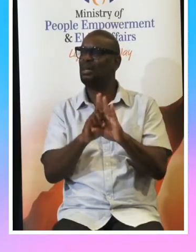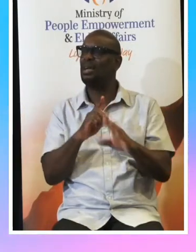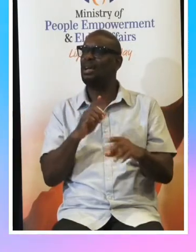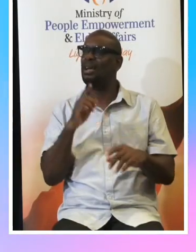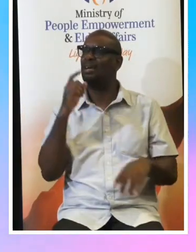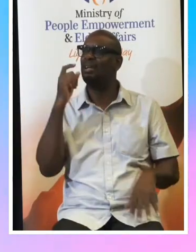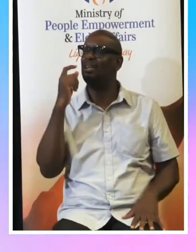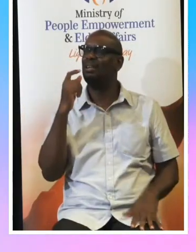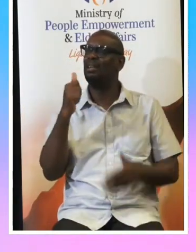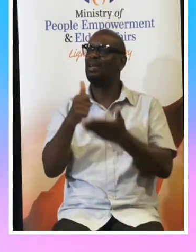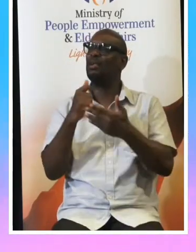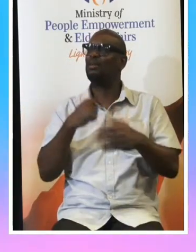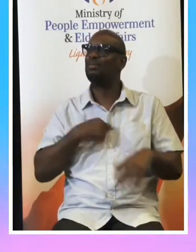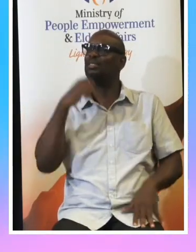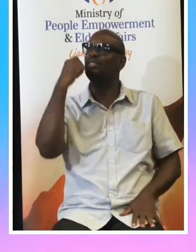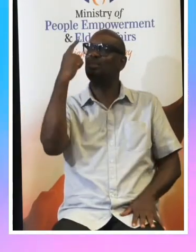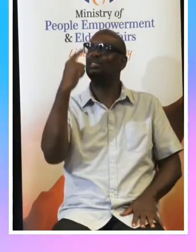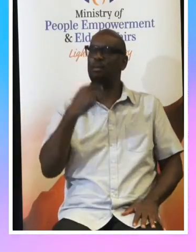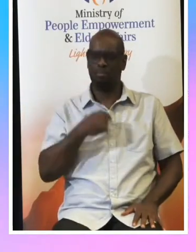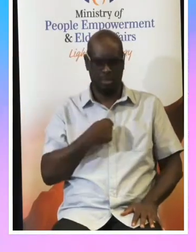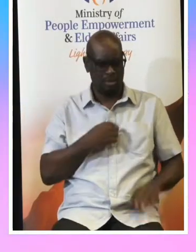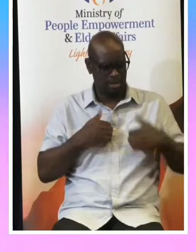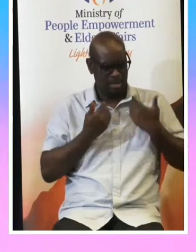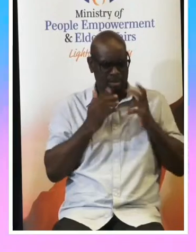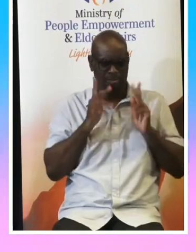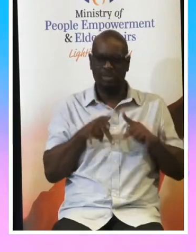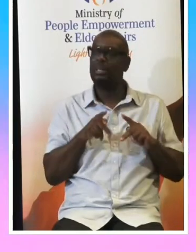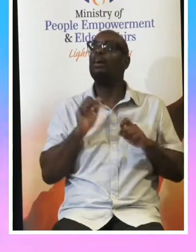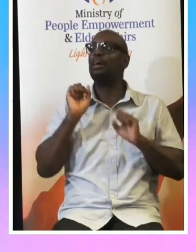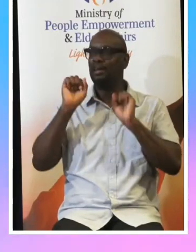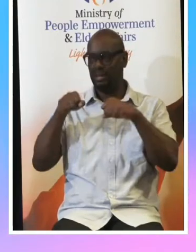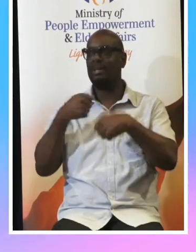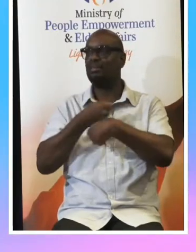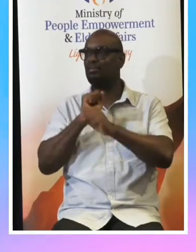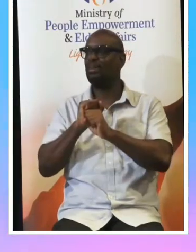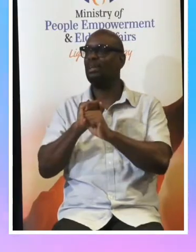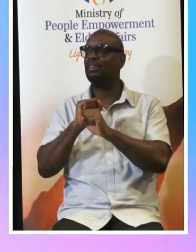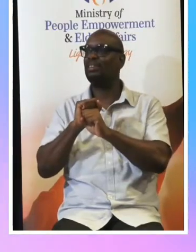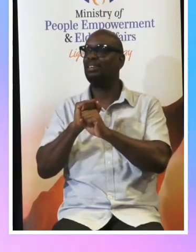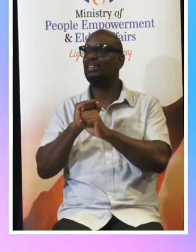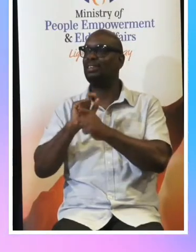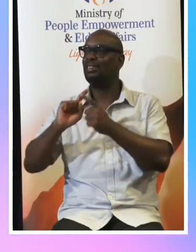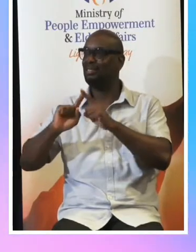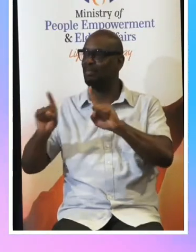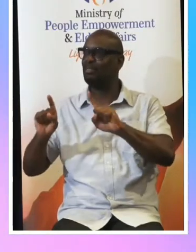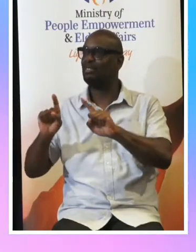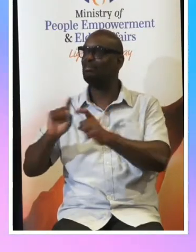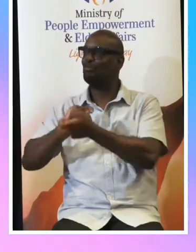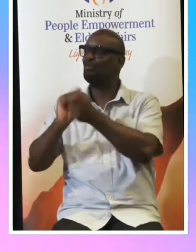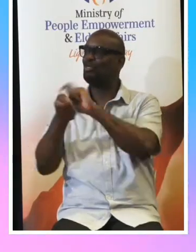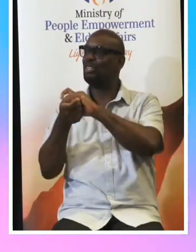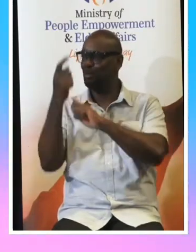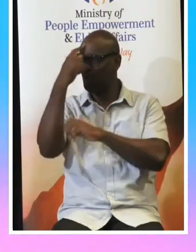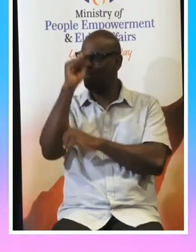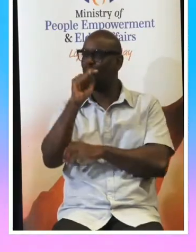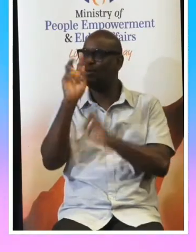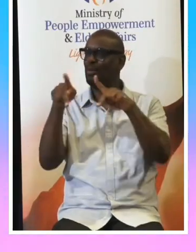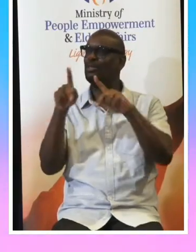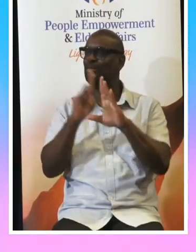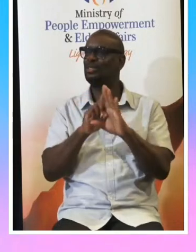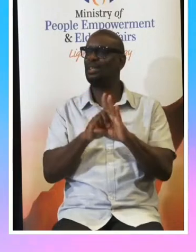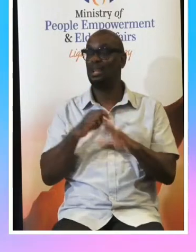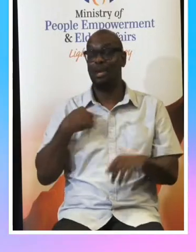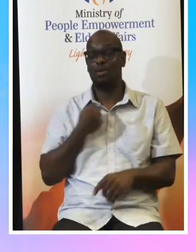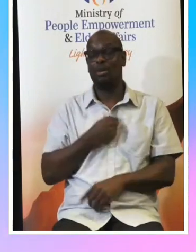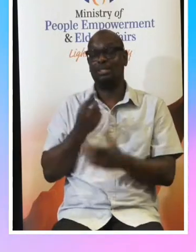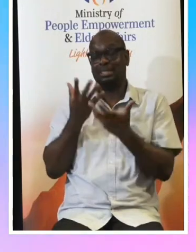could make a difference in their resolution. I must say thank you to the staff of the council who valued my voice